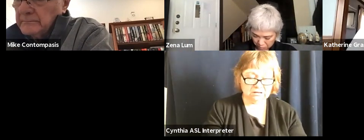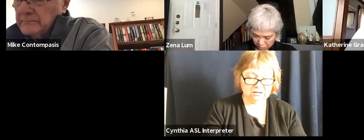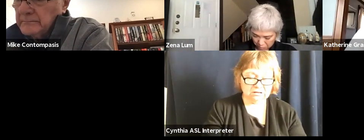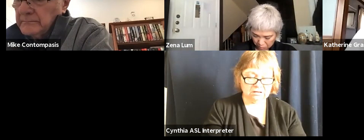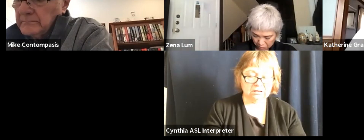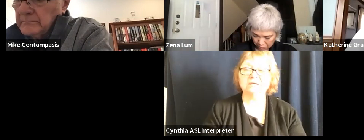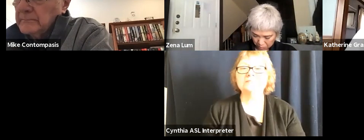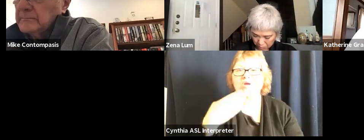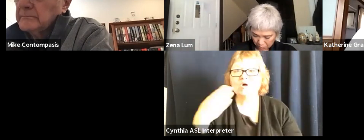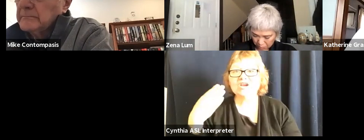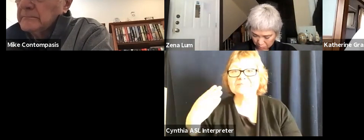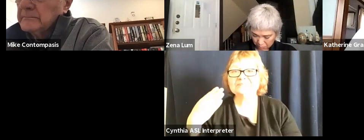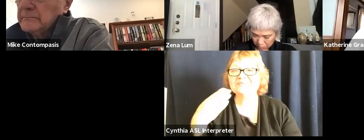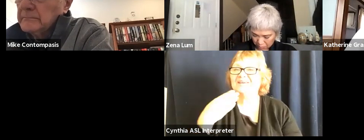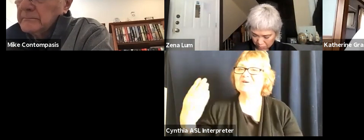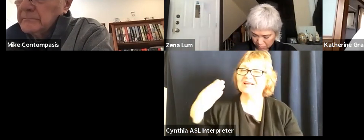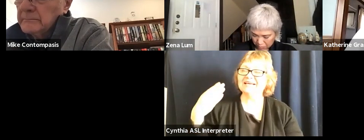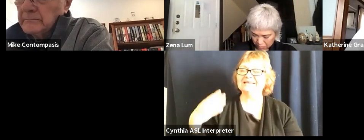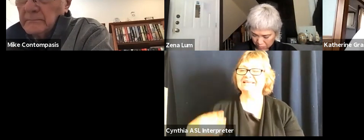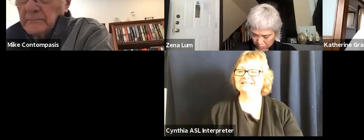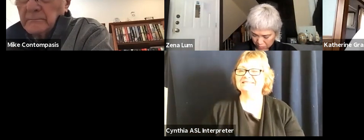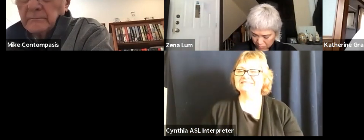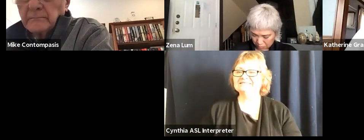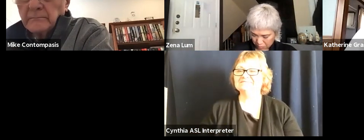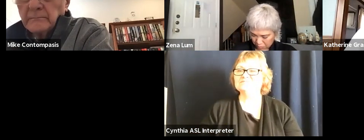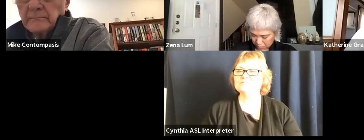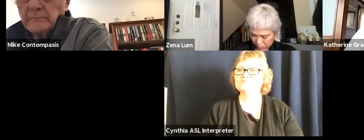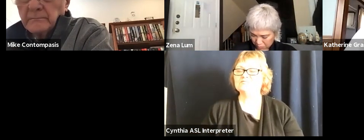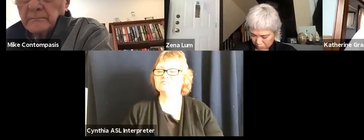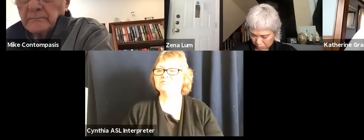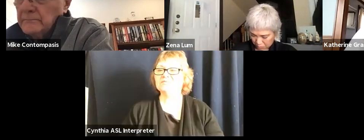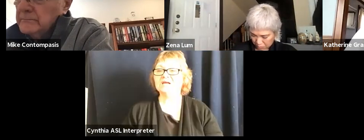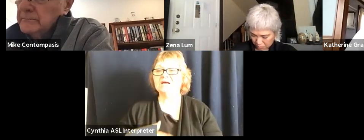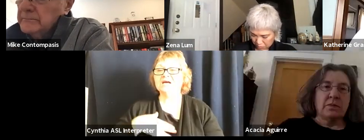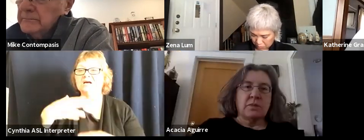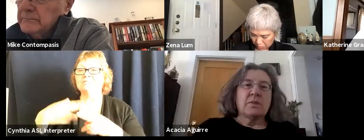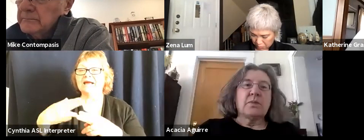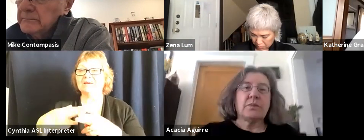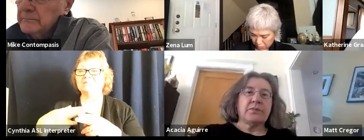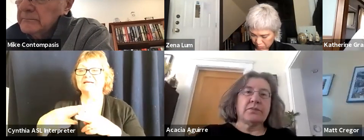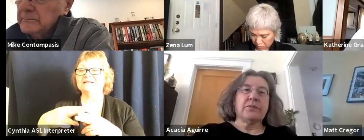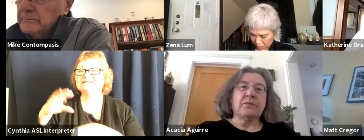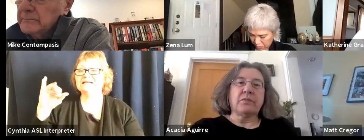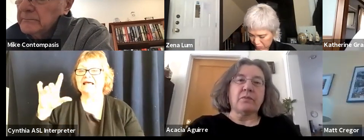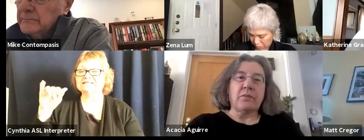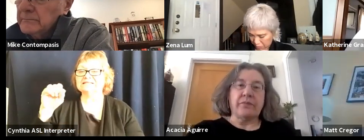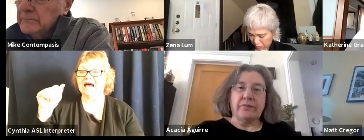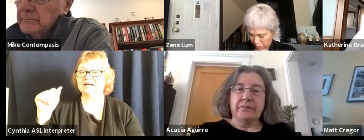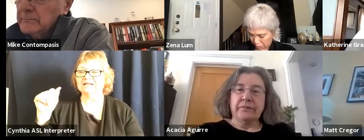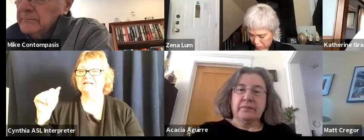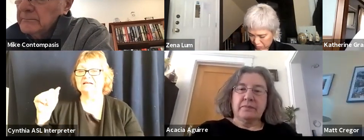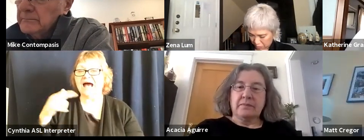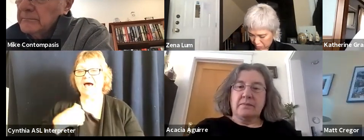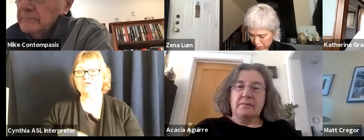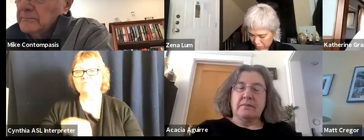Good morning. Yep. Good morning. Buenos días a todos que hablan español. My name is Celeste Atala Gutierrez. I am the